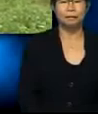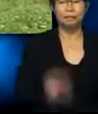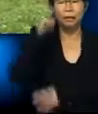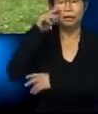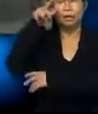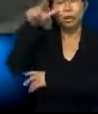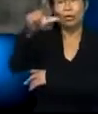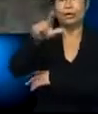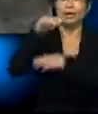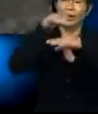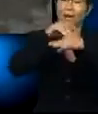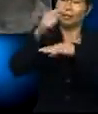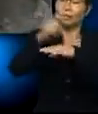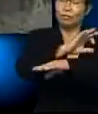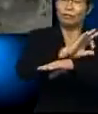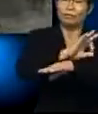Look at the farmer.